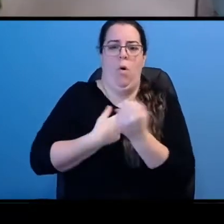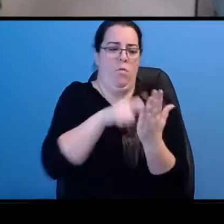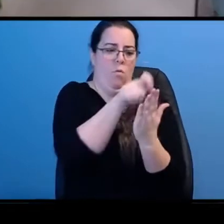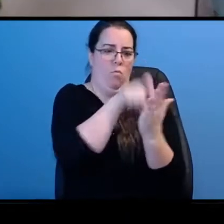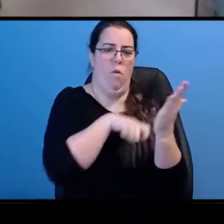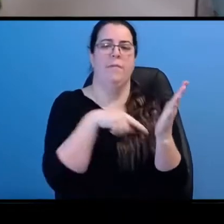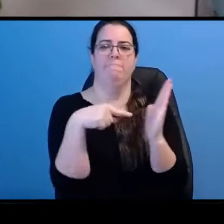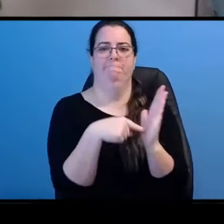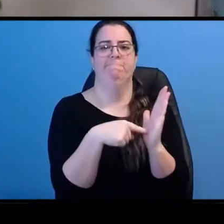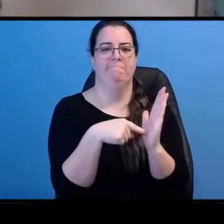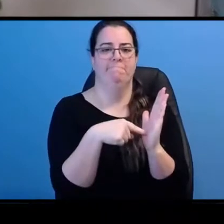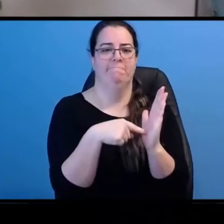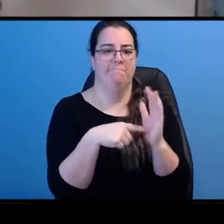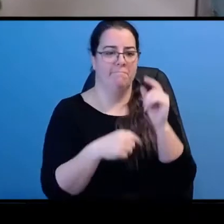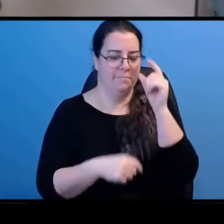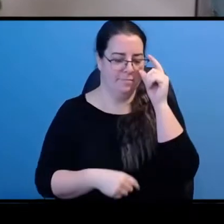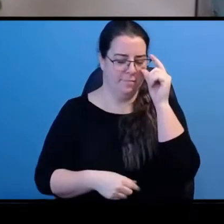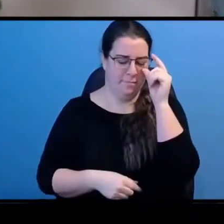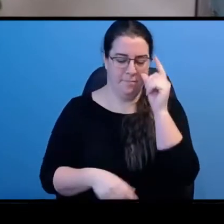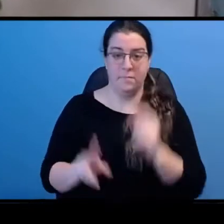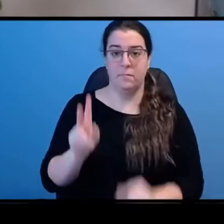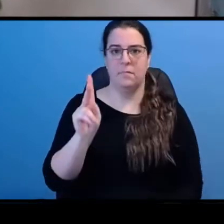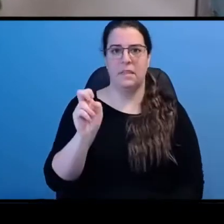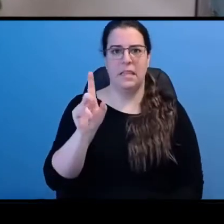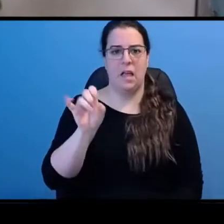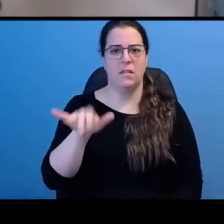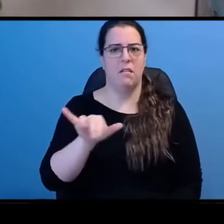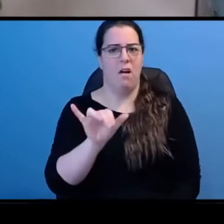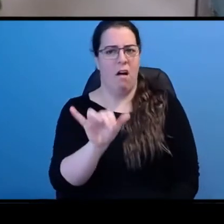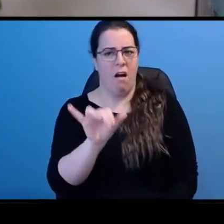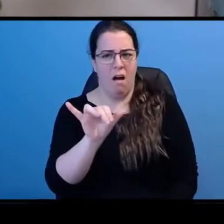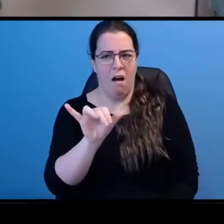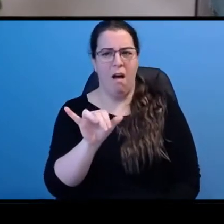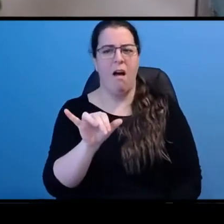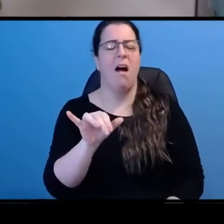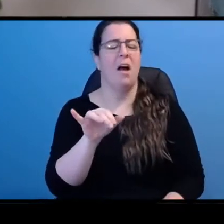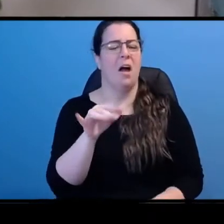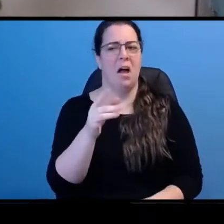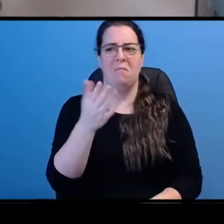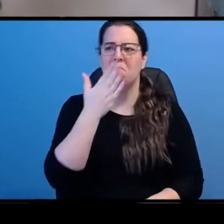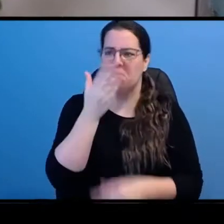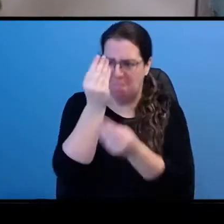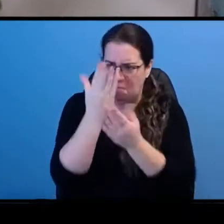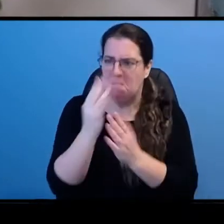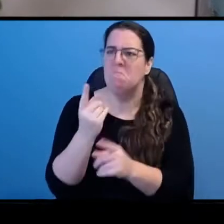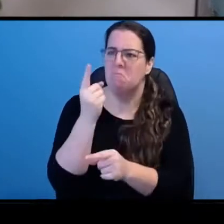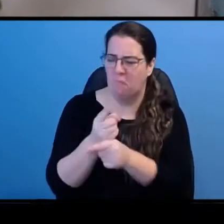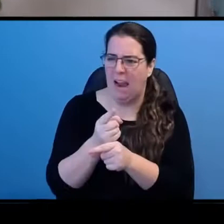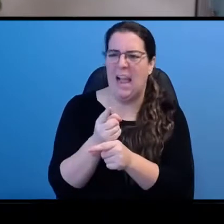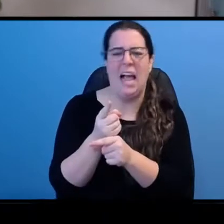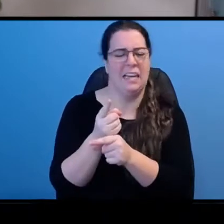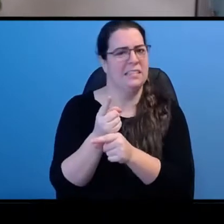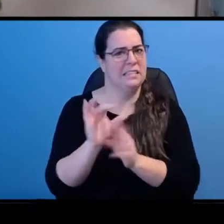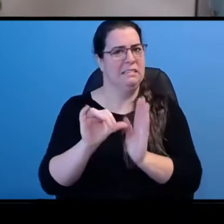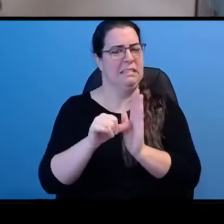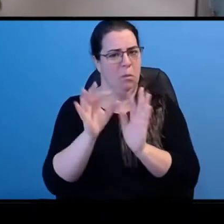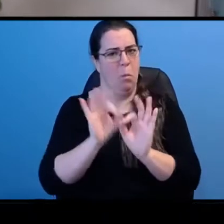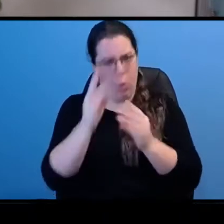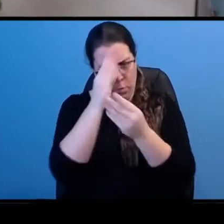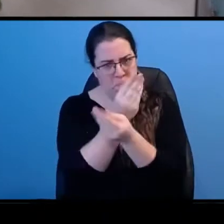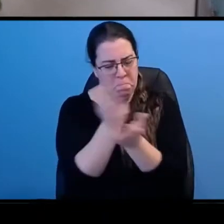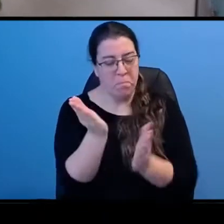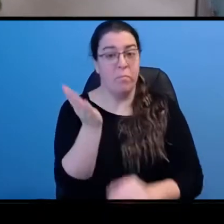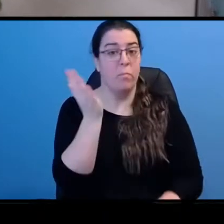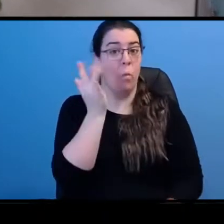that's really important to know, Heidi, because Canada Council has the assistance. Arts Nova Scotia has